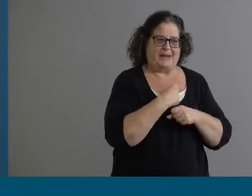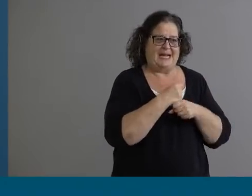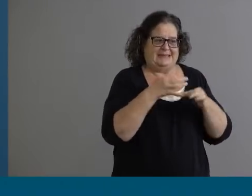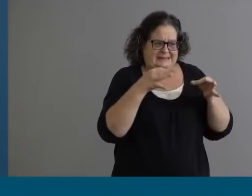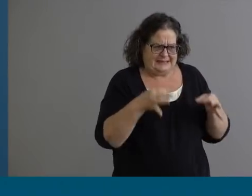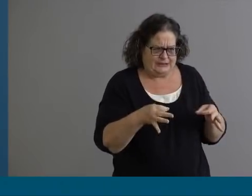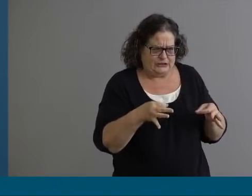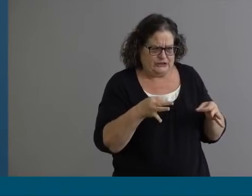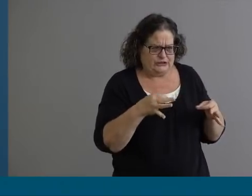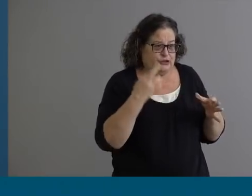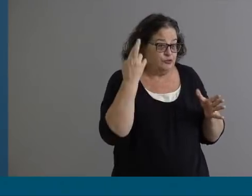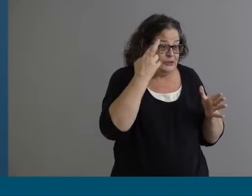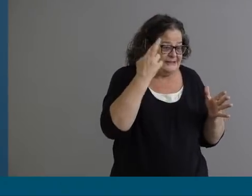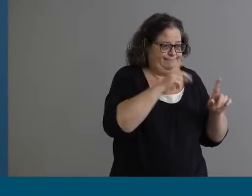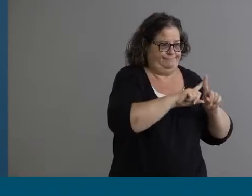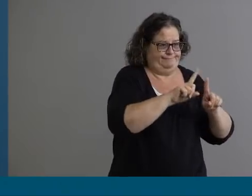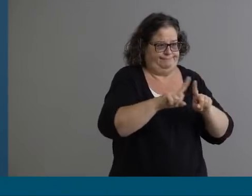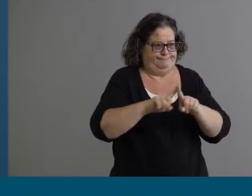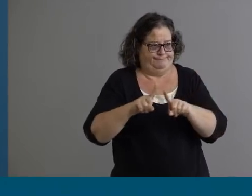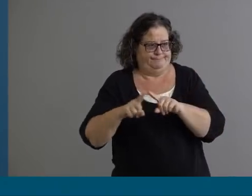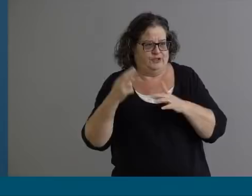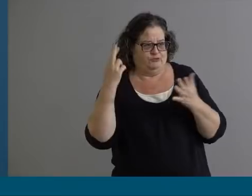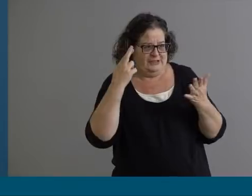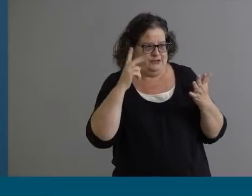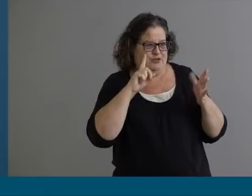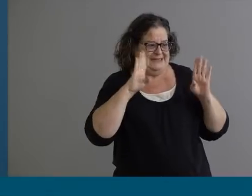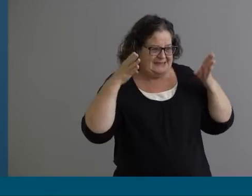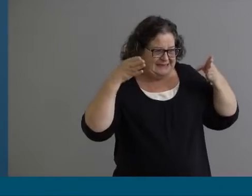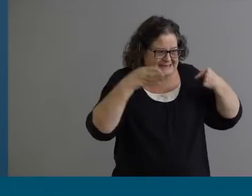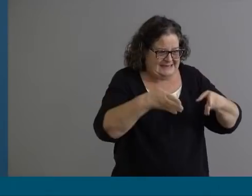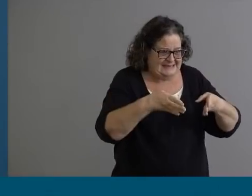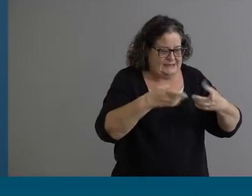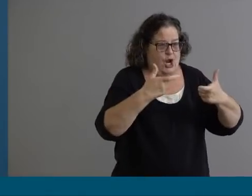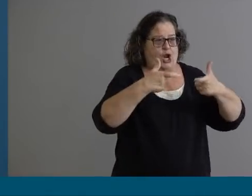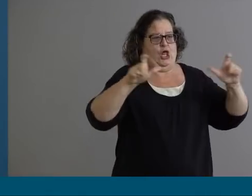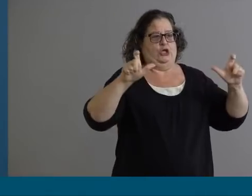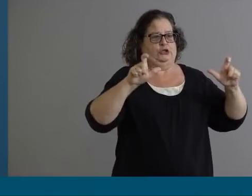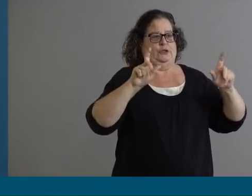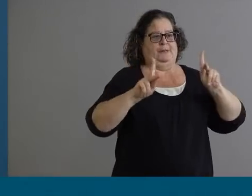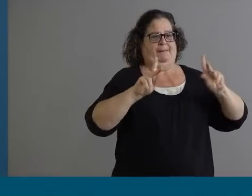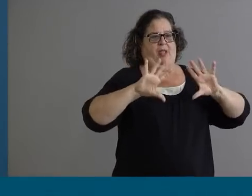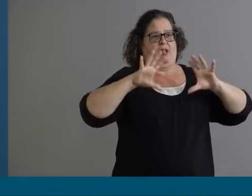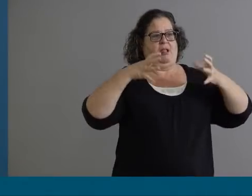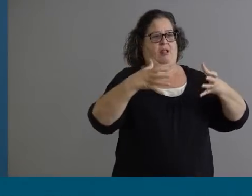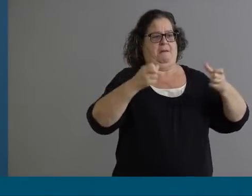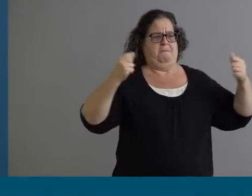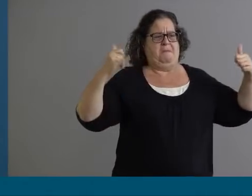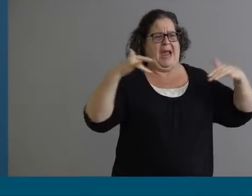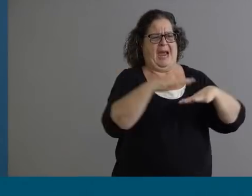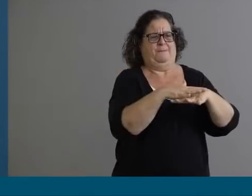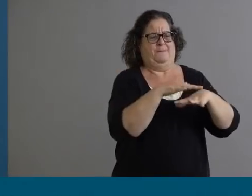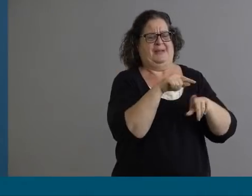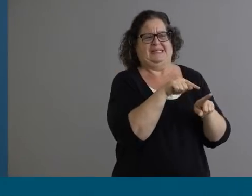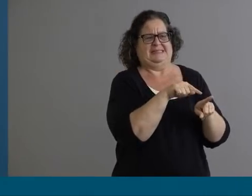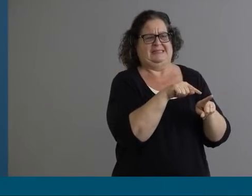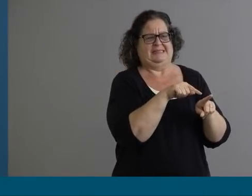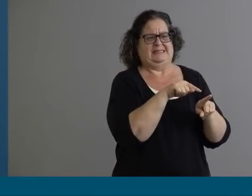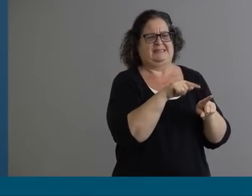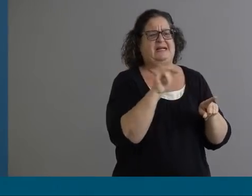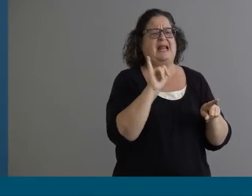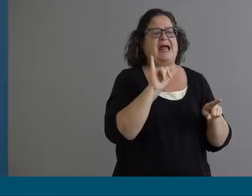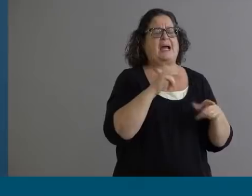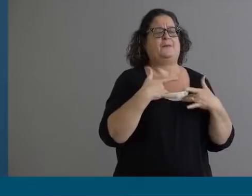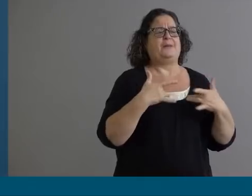group gatherings and places of higher risk. And you can see